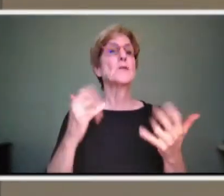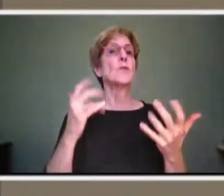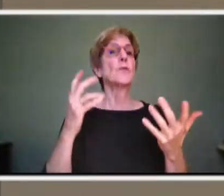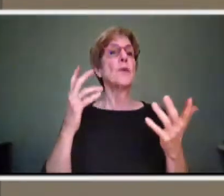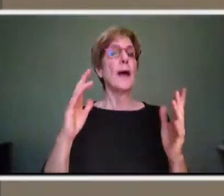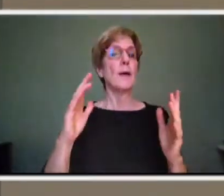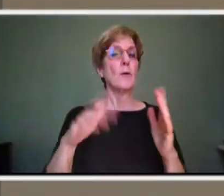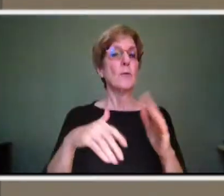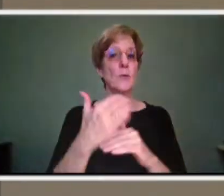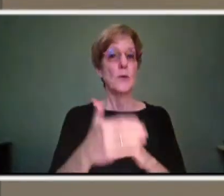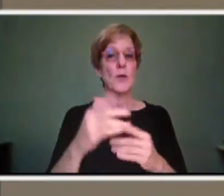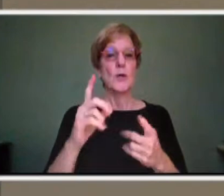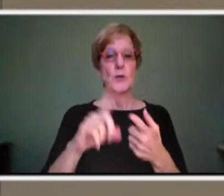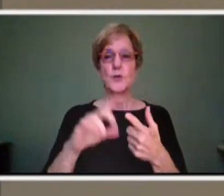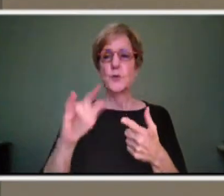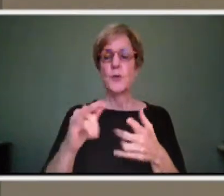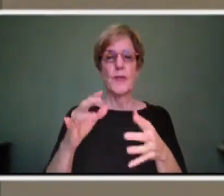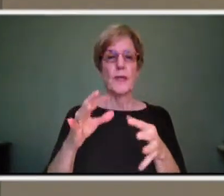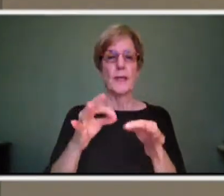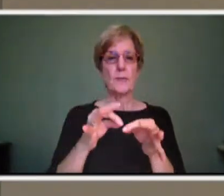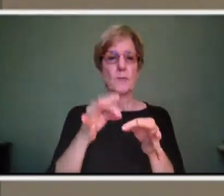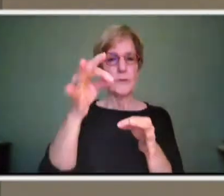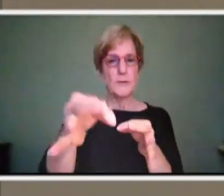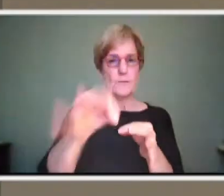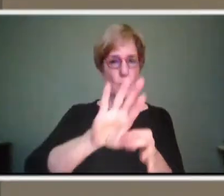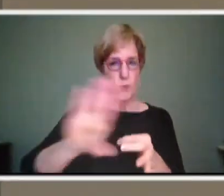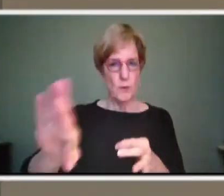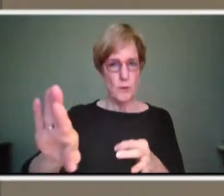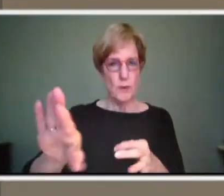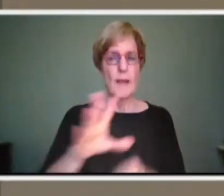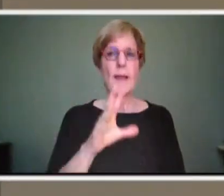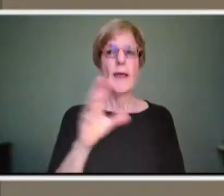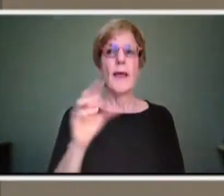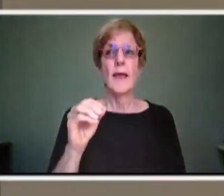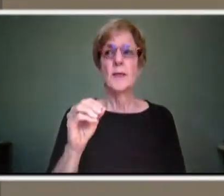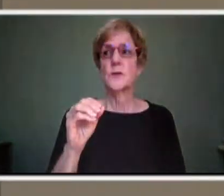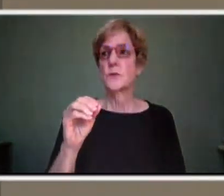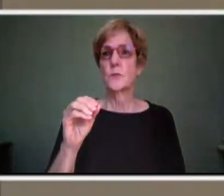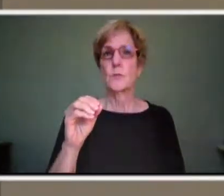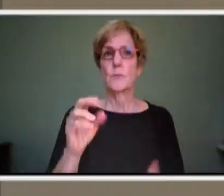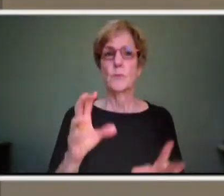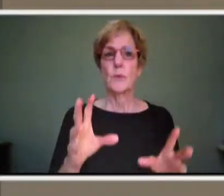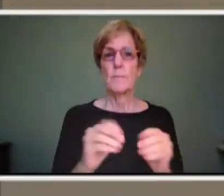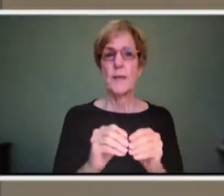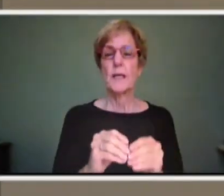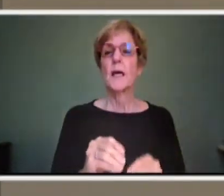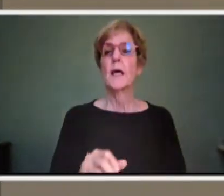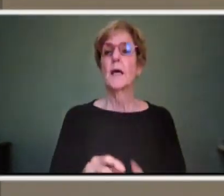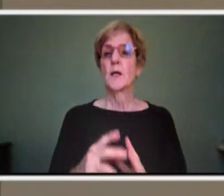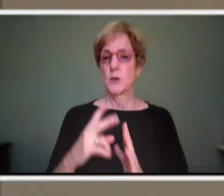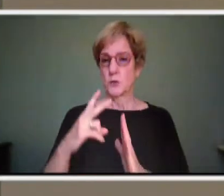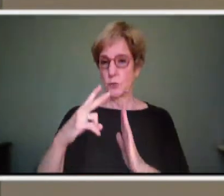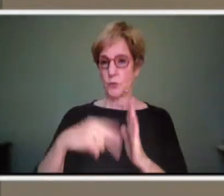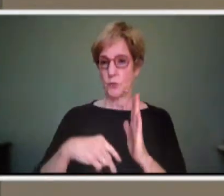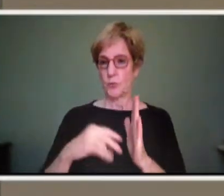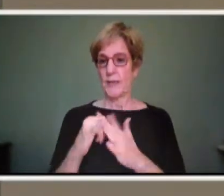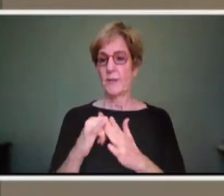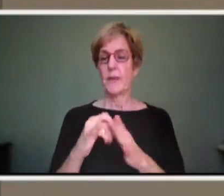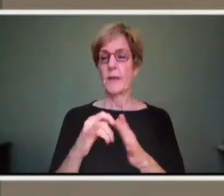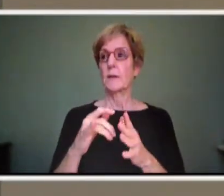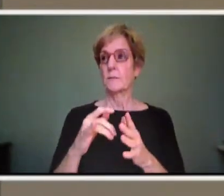the deferral and withdrawal portion of our meeting. I will read the deferrals and